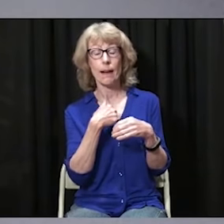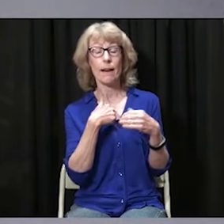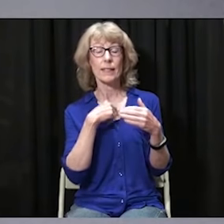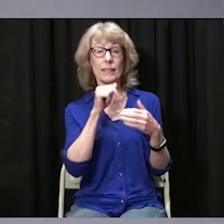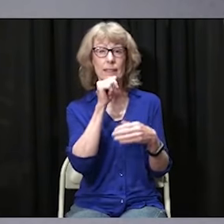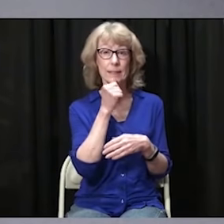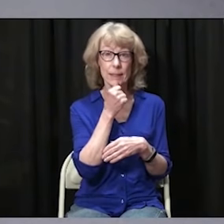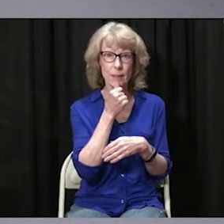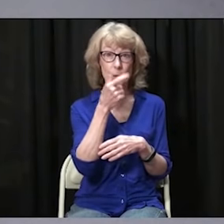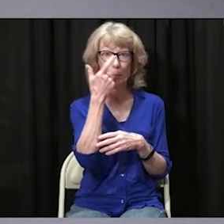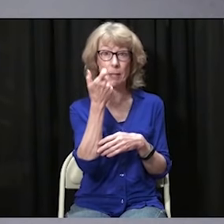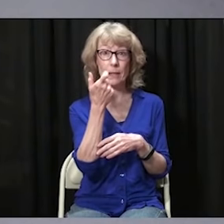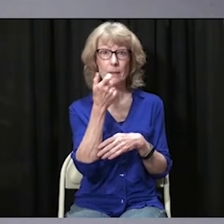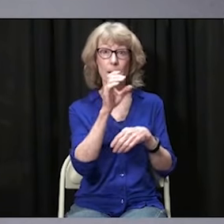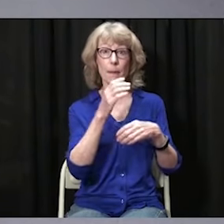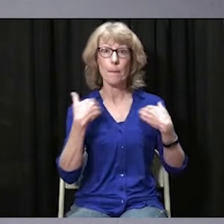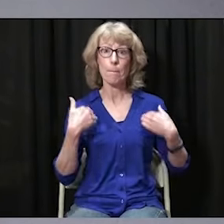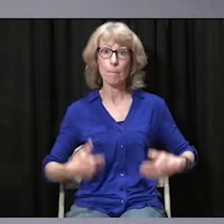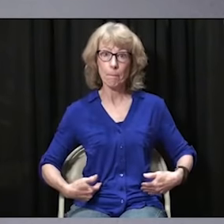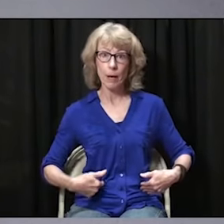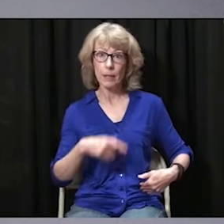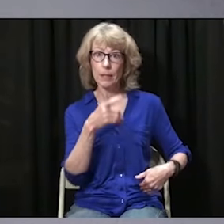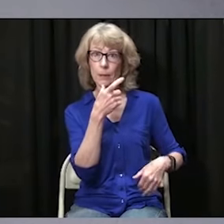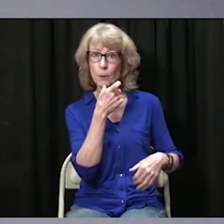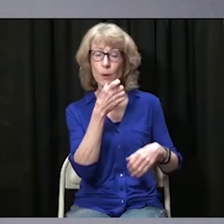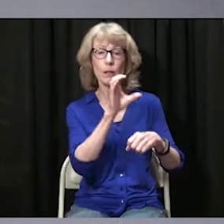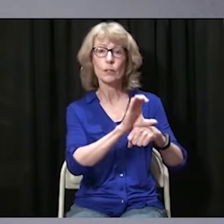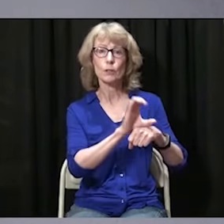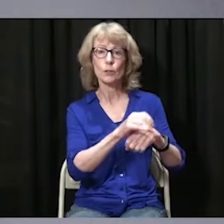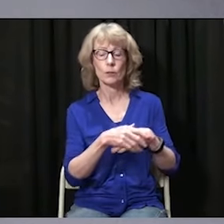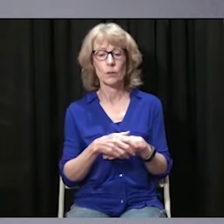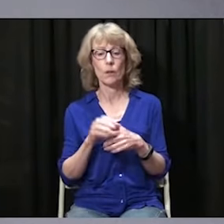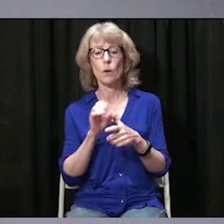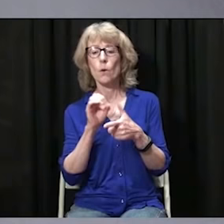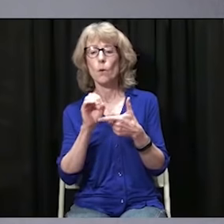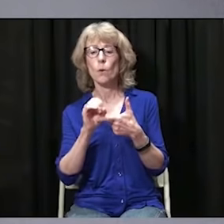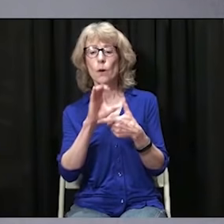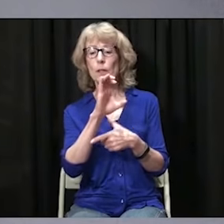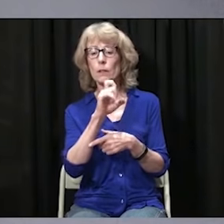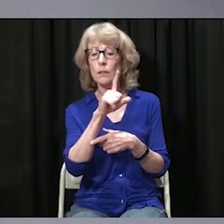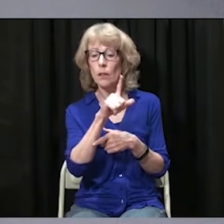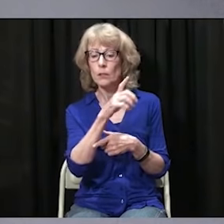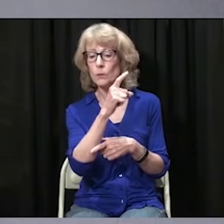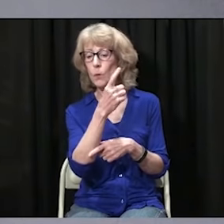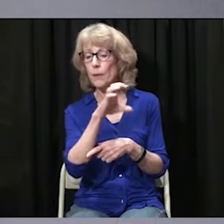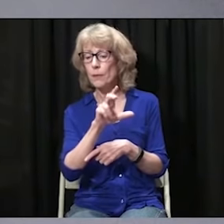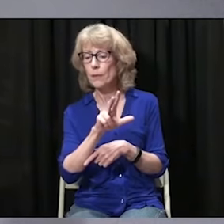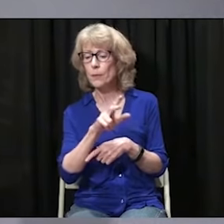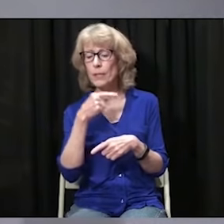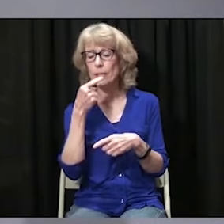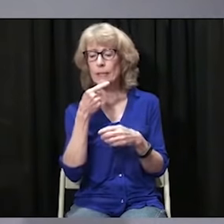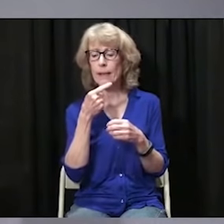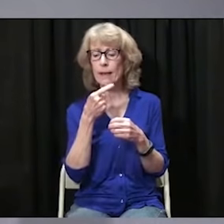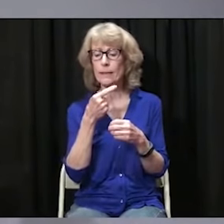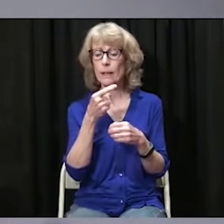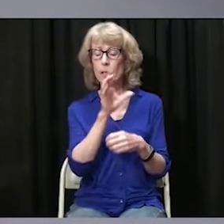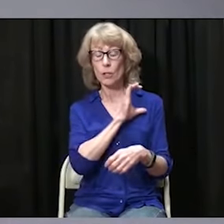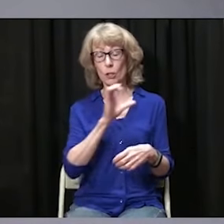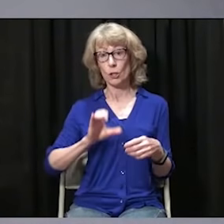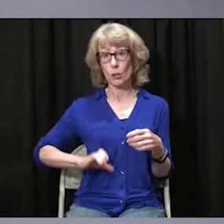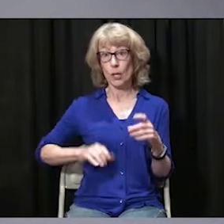church. Ephesians 5:23, Christ is the head of the church, his body. Now the most